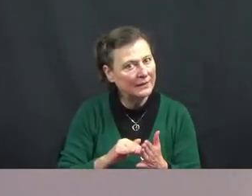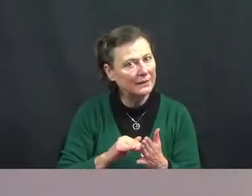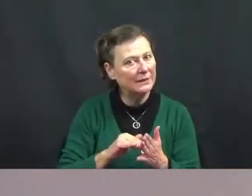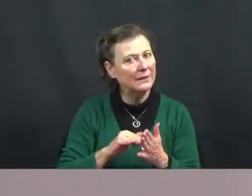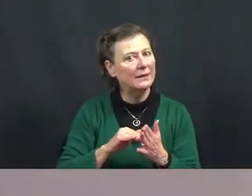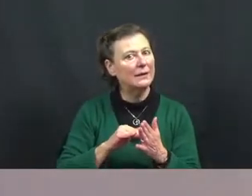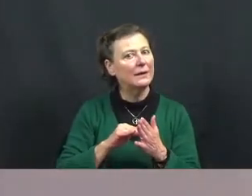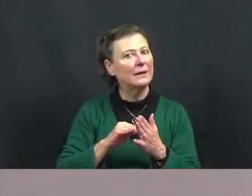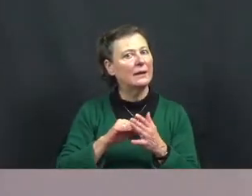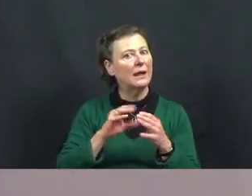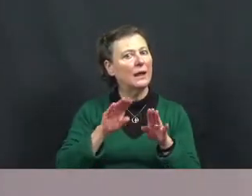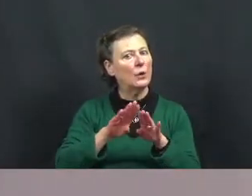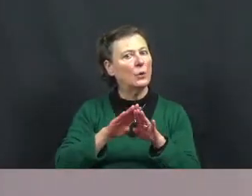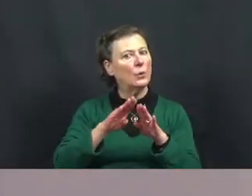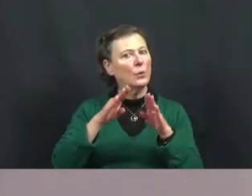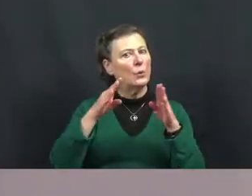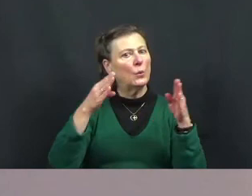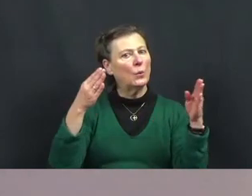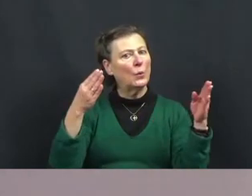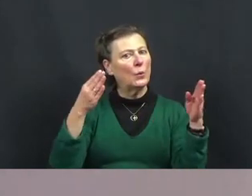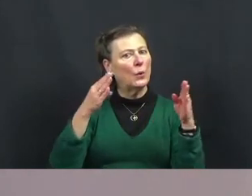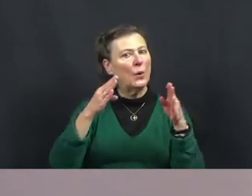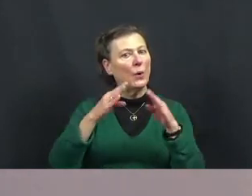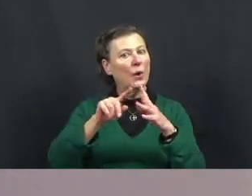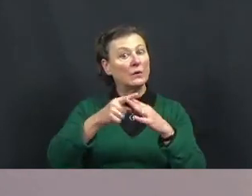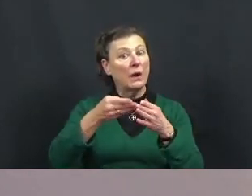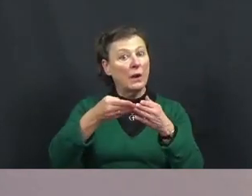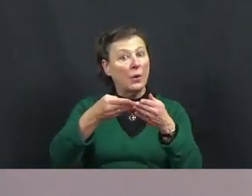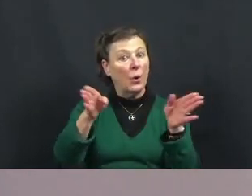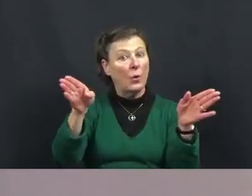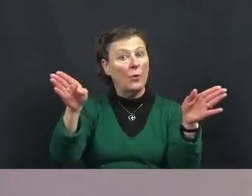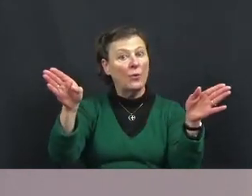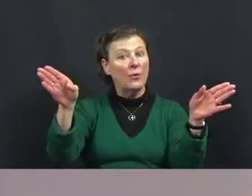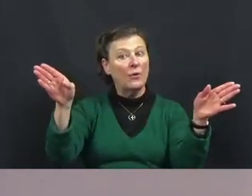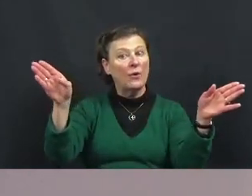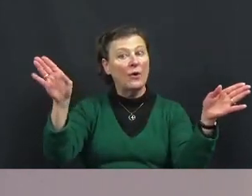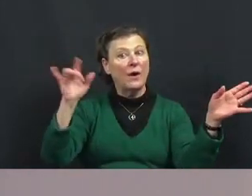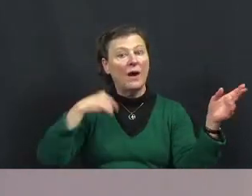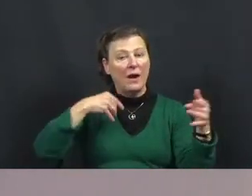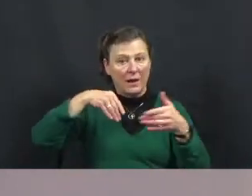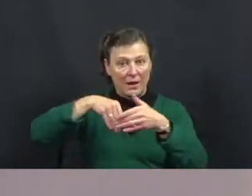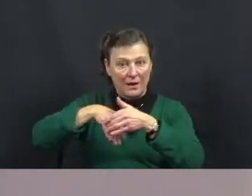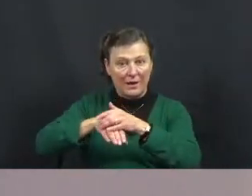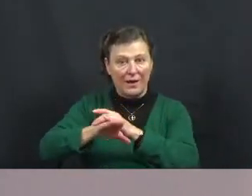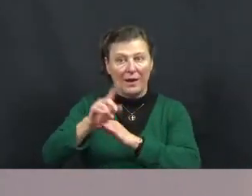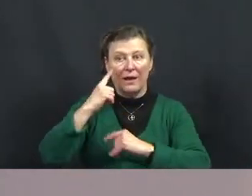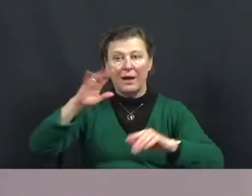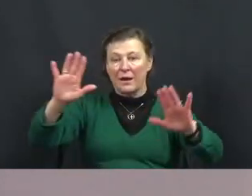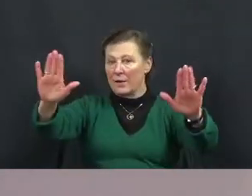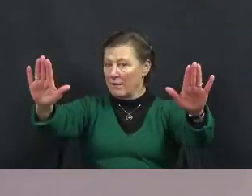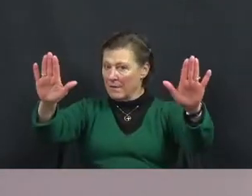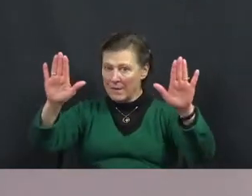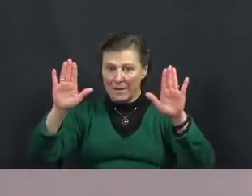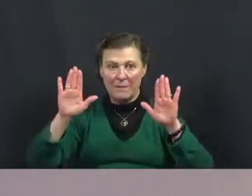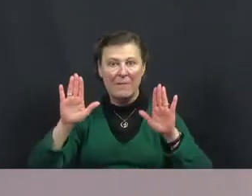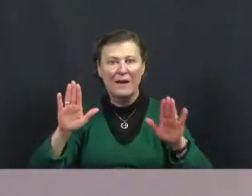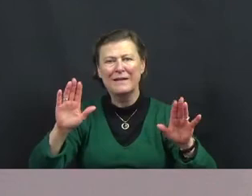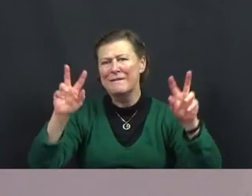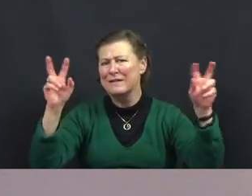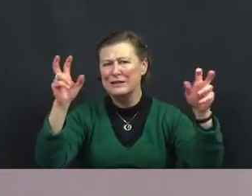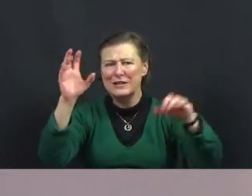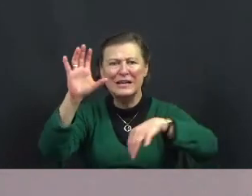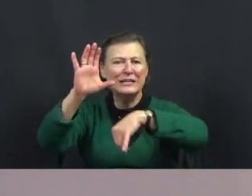And the doors to the temple opened, and I entered this magnificent cathedral